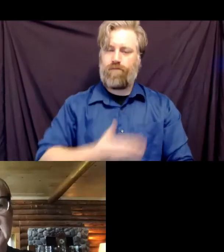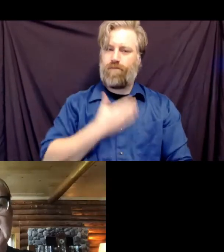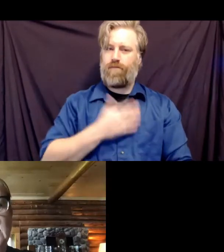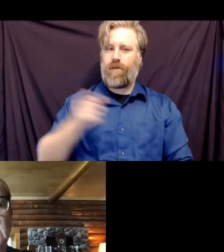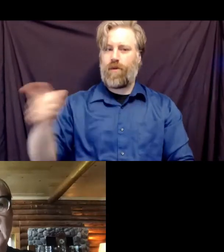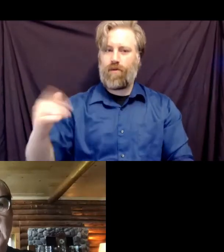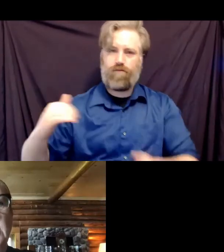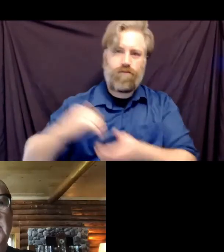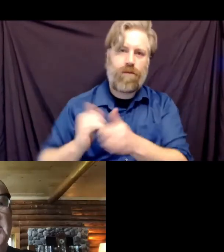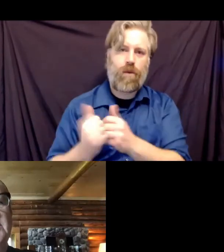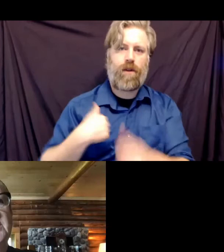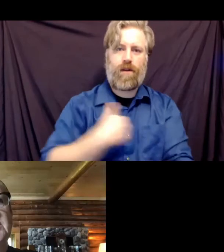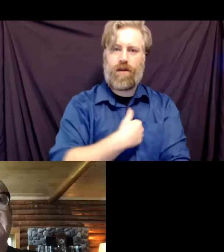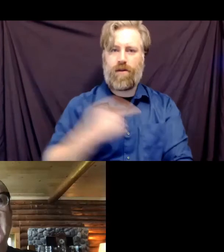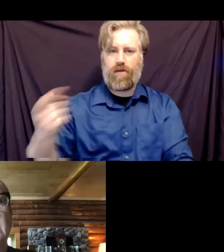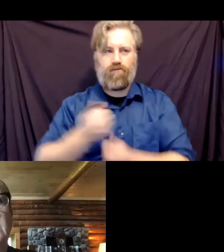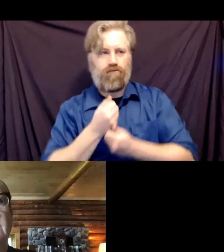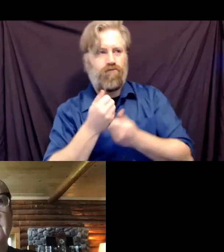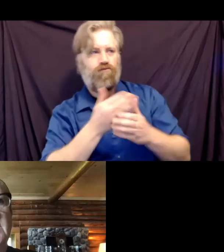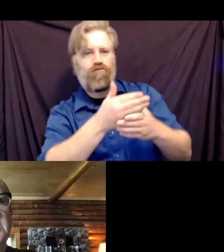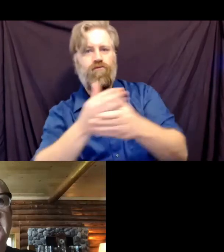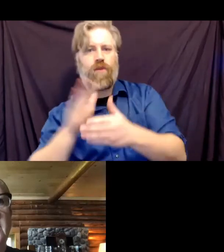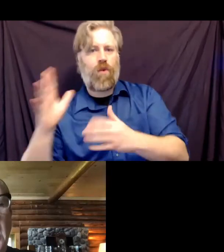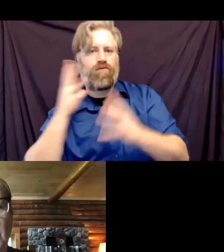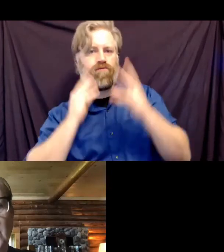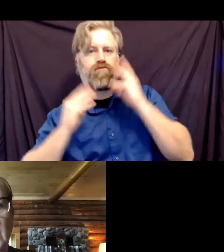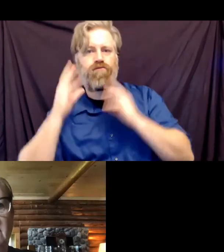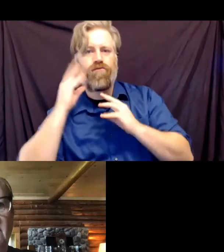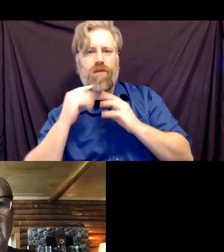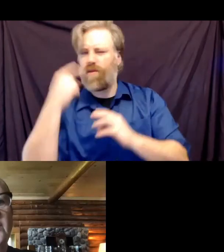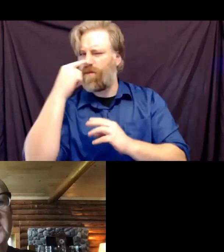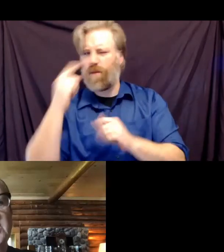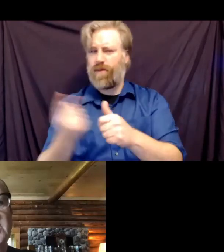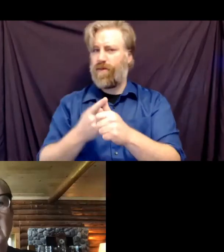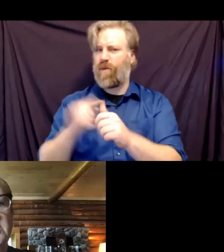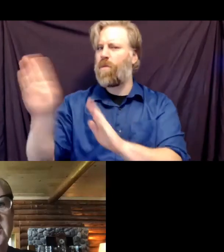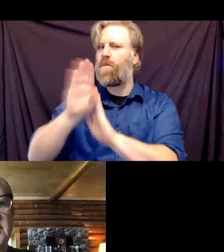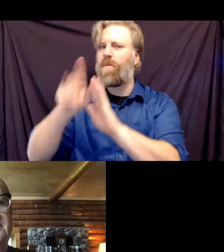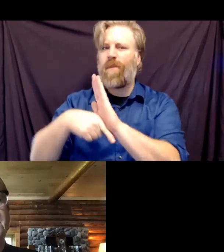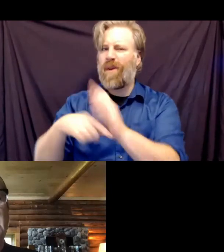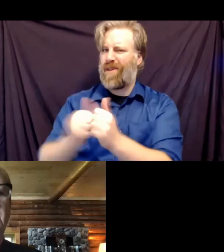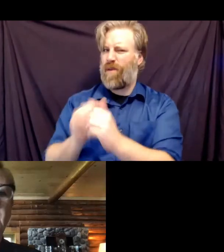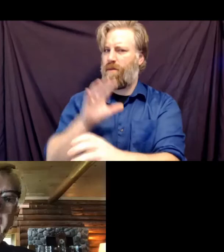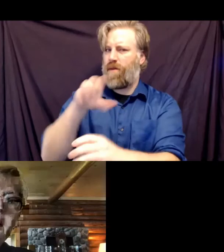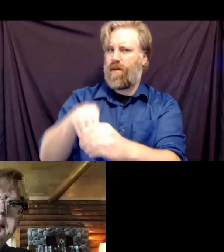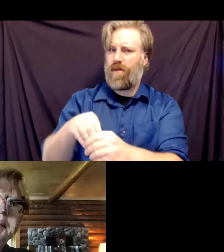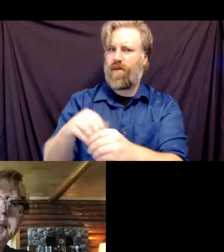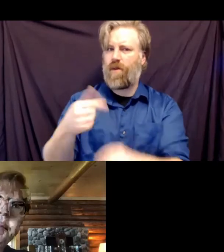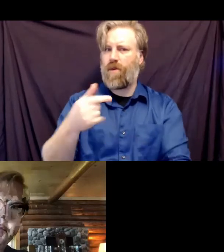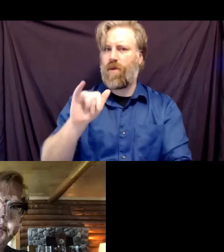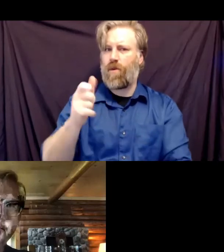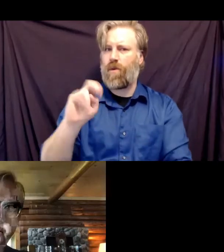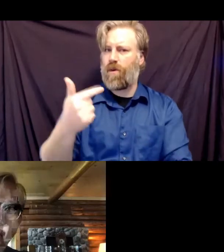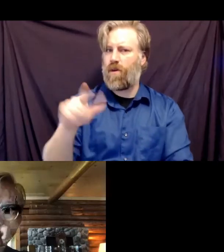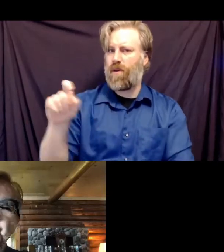expertise in this area. But could you share some background information about how you got involved with Qigong, Jerry? That would be great. Yes, I